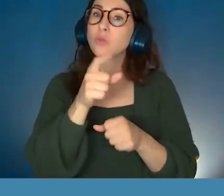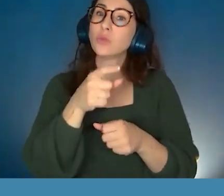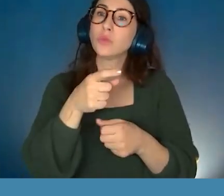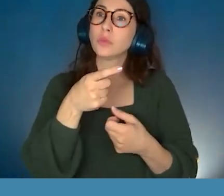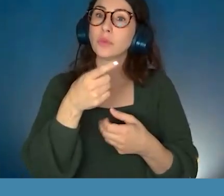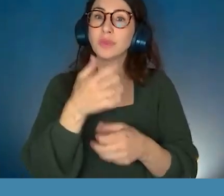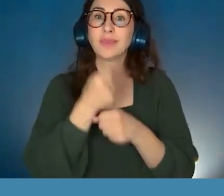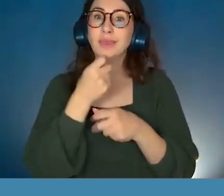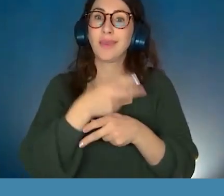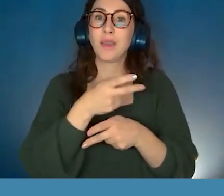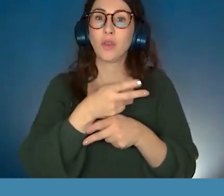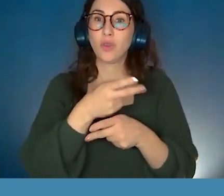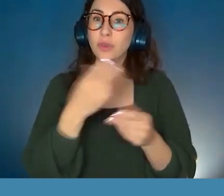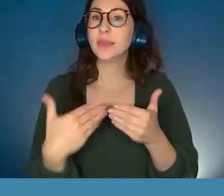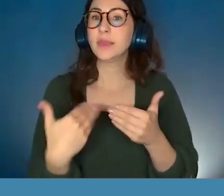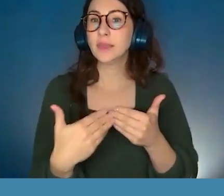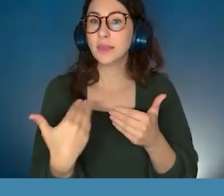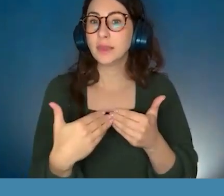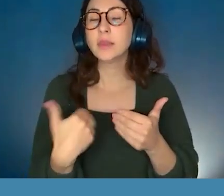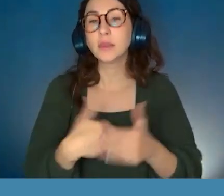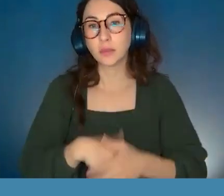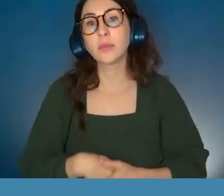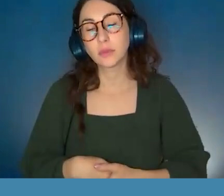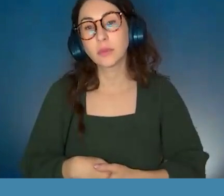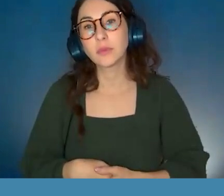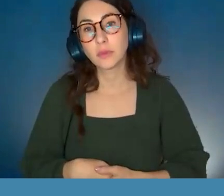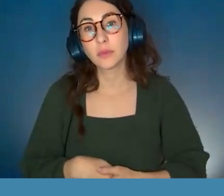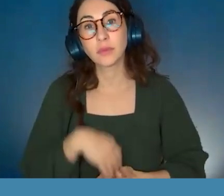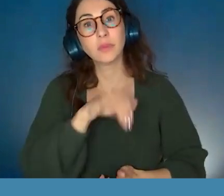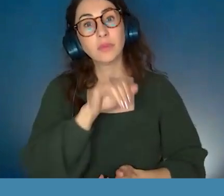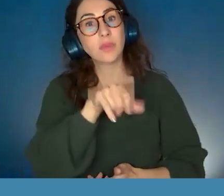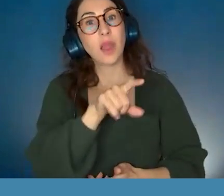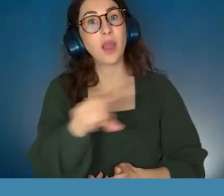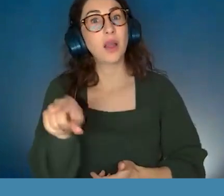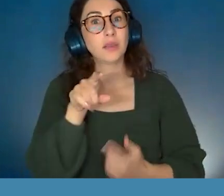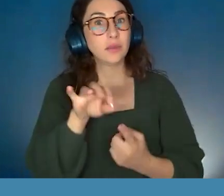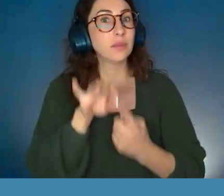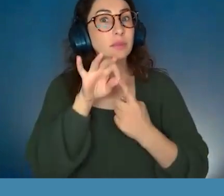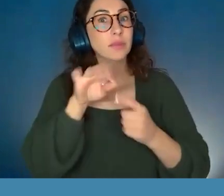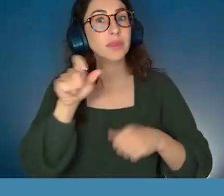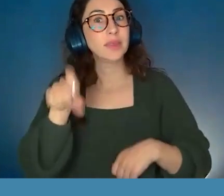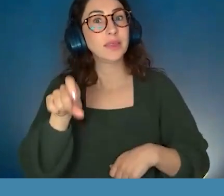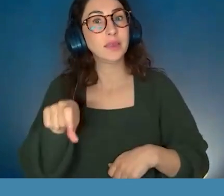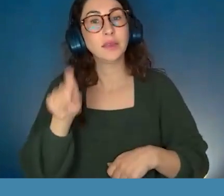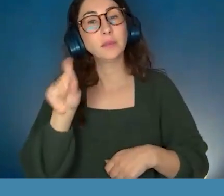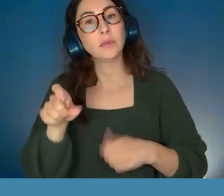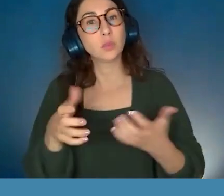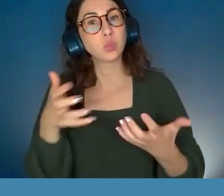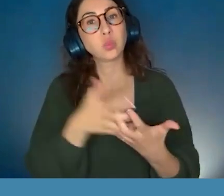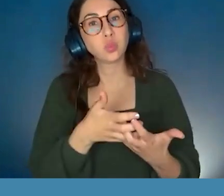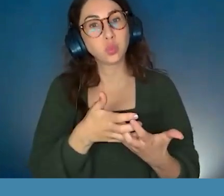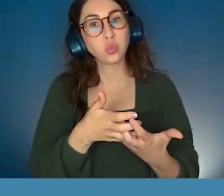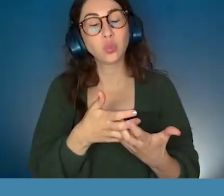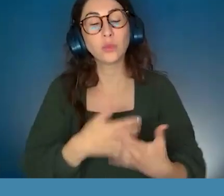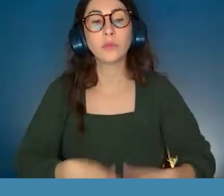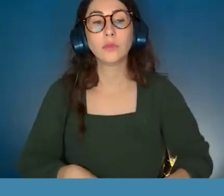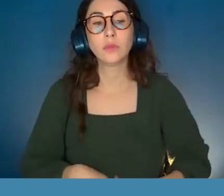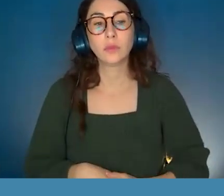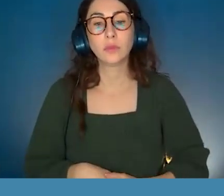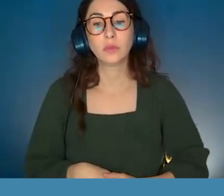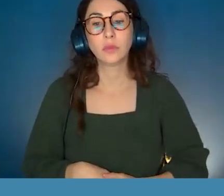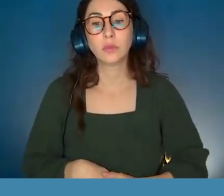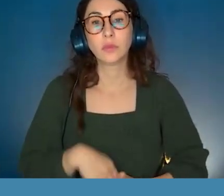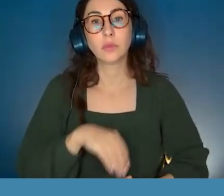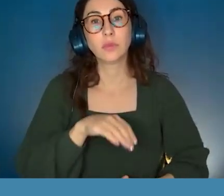it's about tailoring a program to the specific needs of the individual, which is important because, you know, what one person may